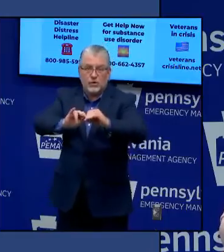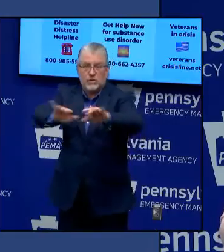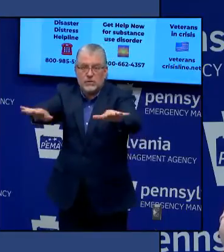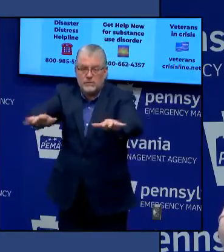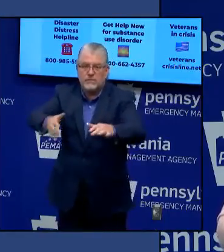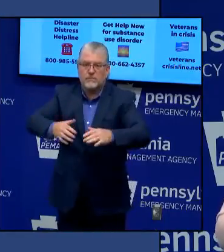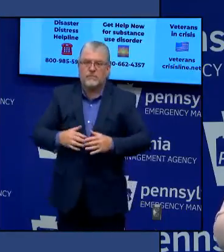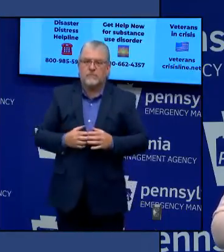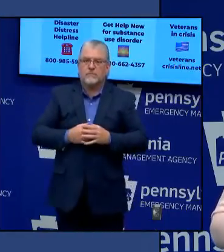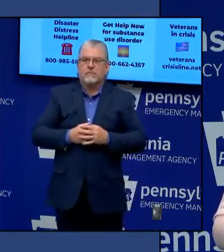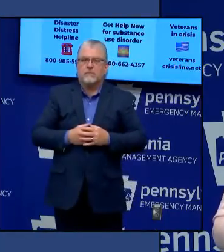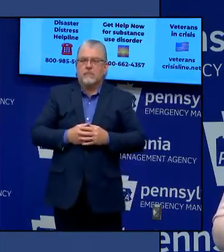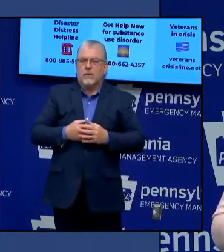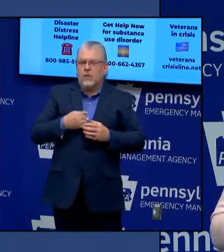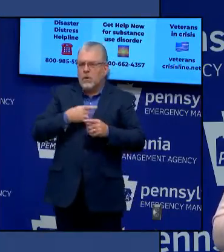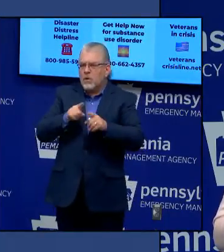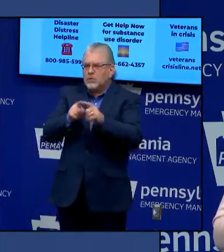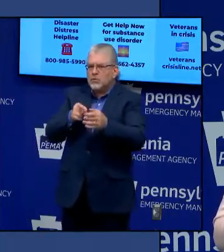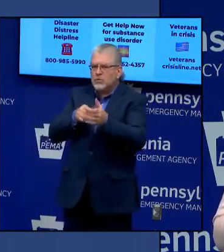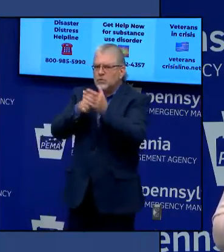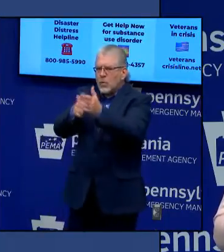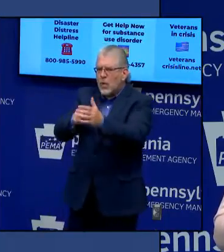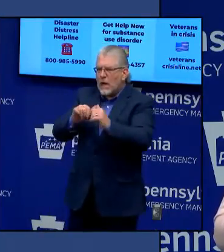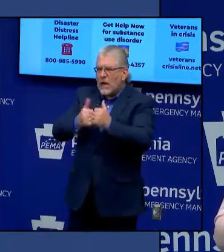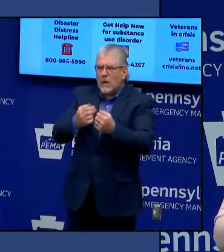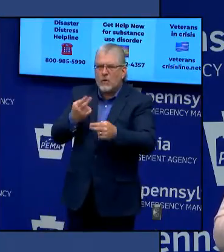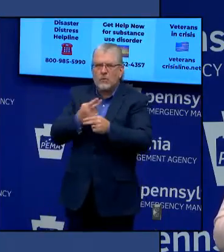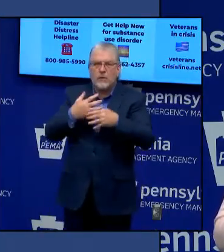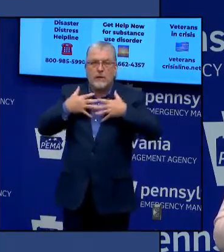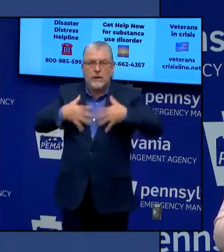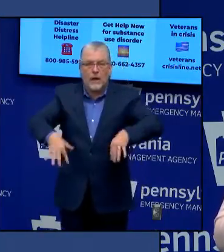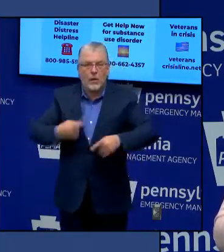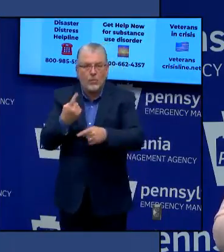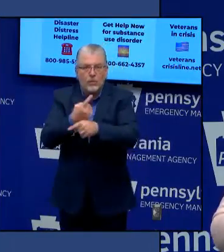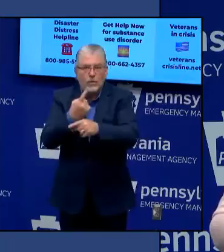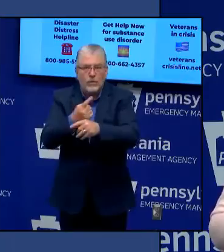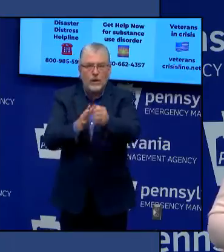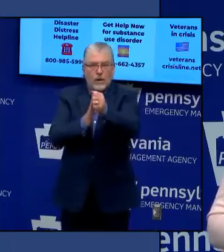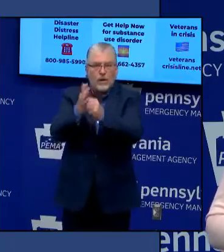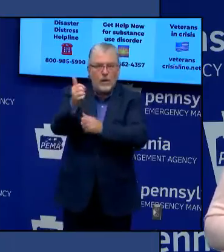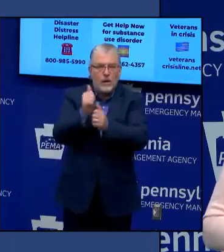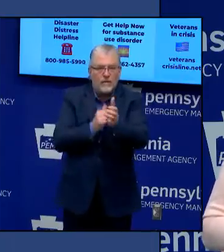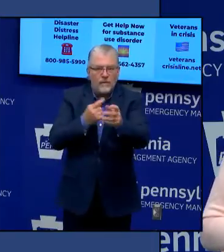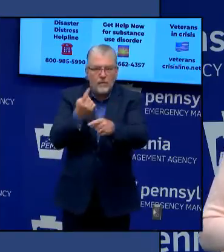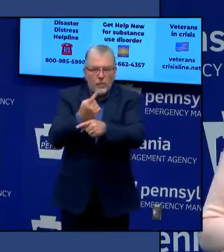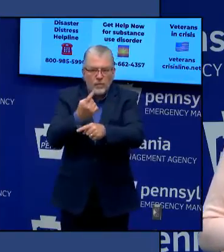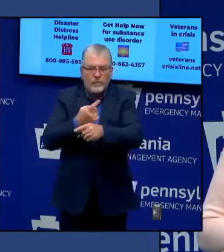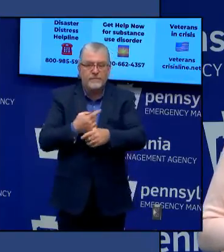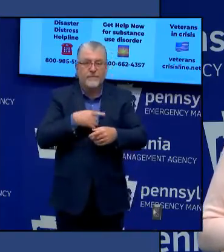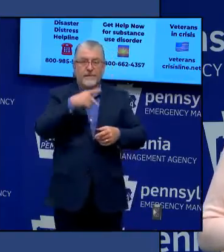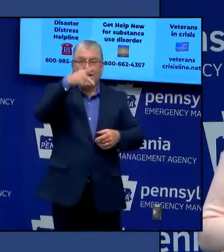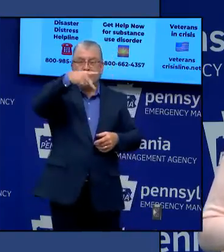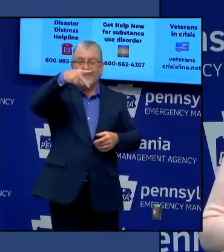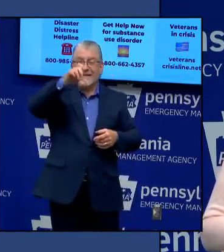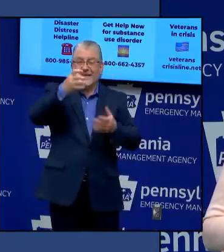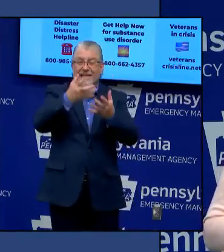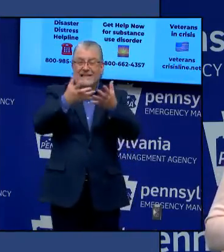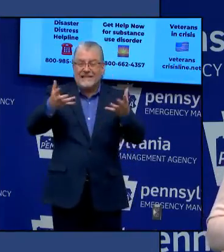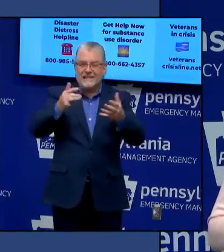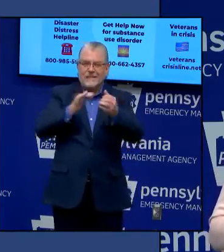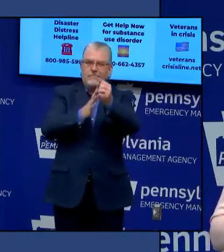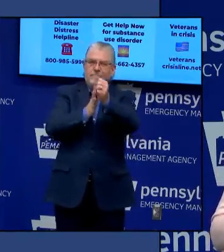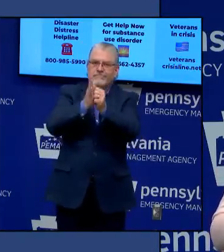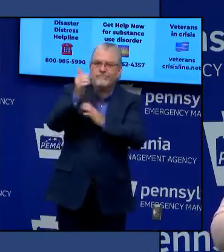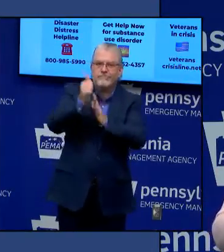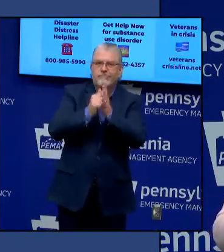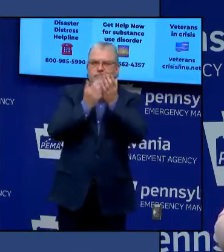protective equipment to those facilities. In fact, we had a large push in the last 24 hours of N95 masks